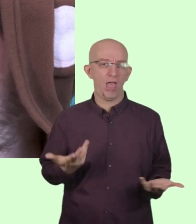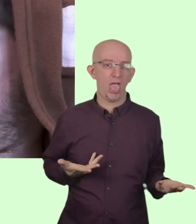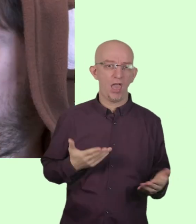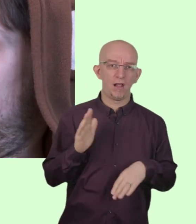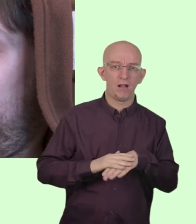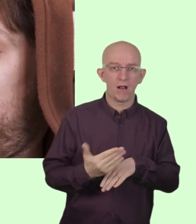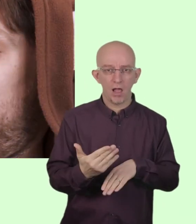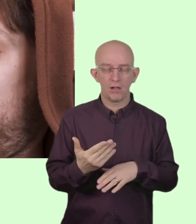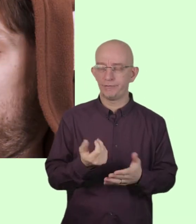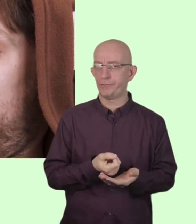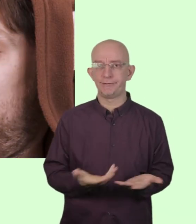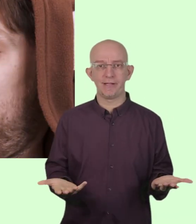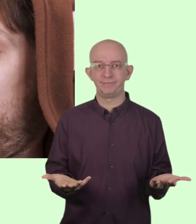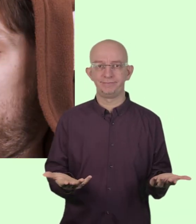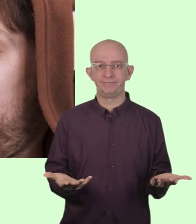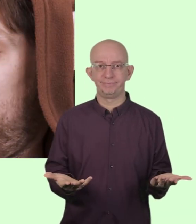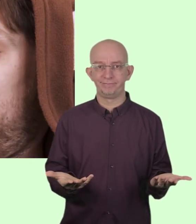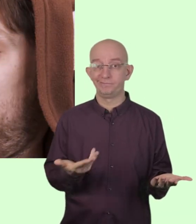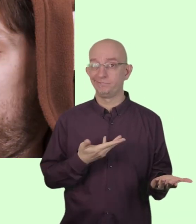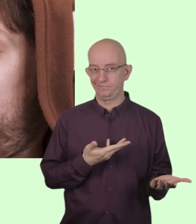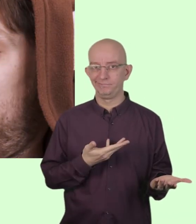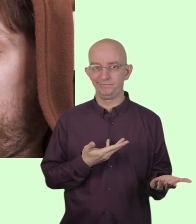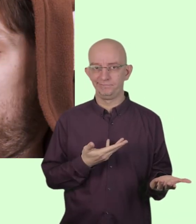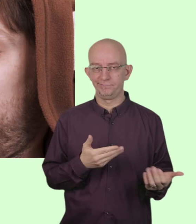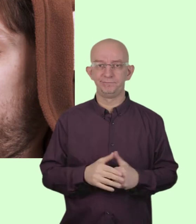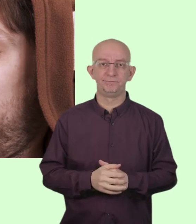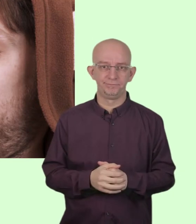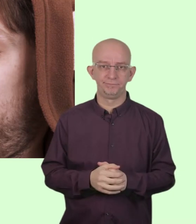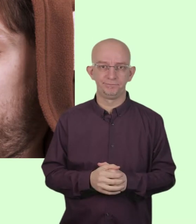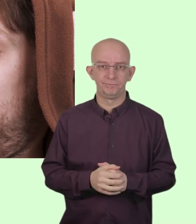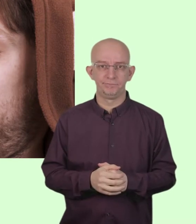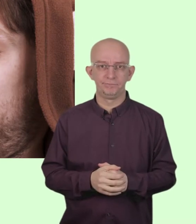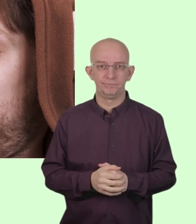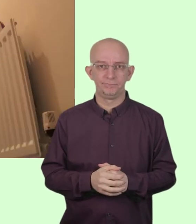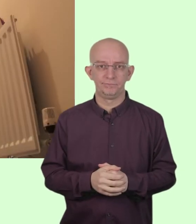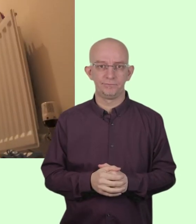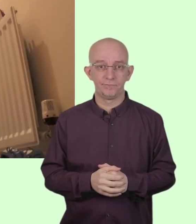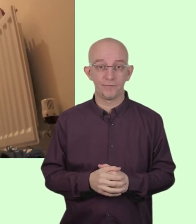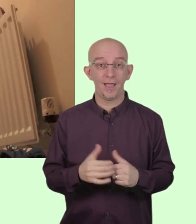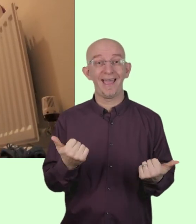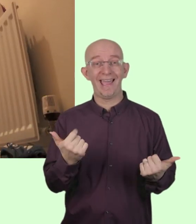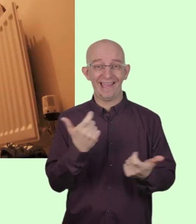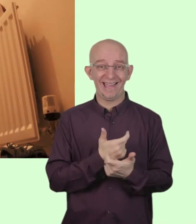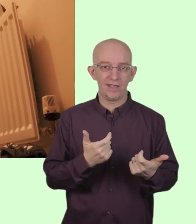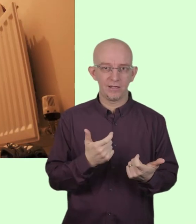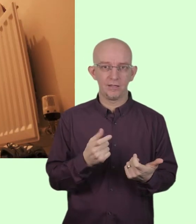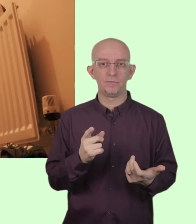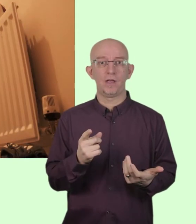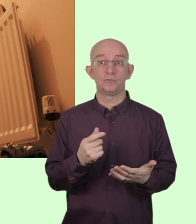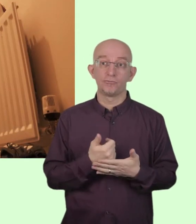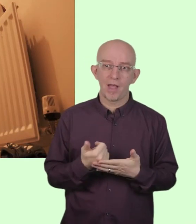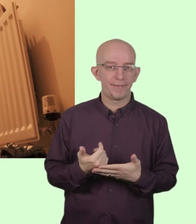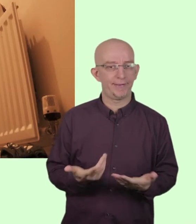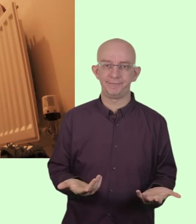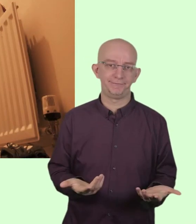Lazy, uncaring, and, well, pretty useless around the house. Good for a laugh,